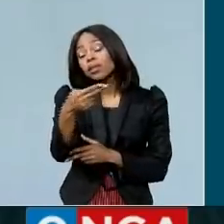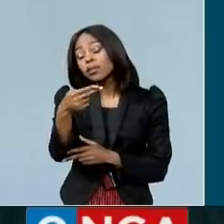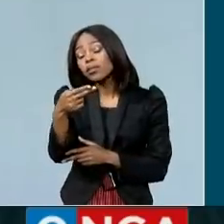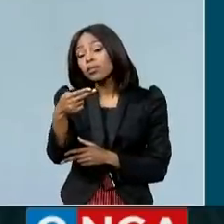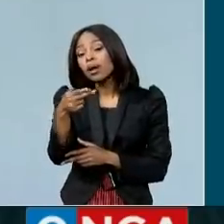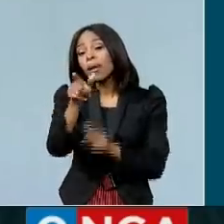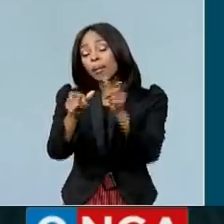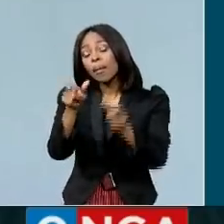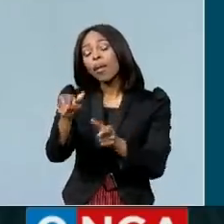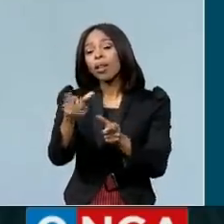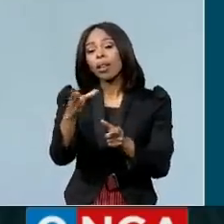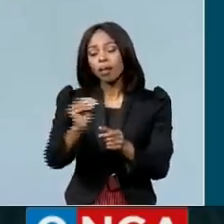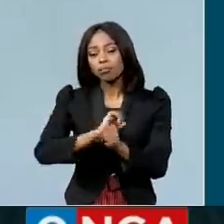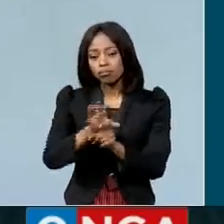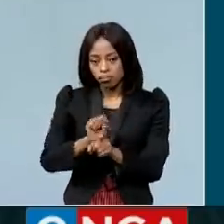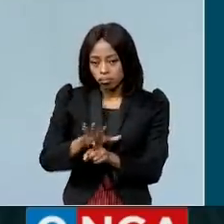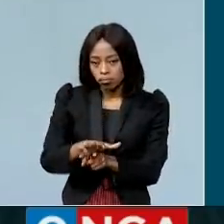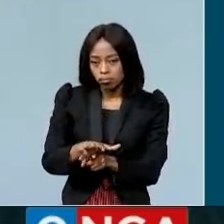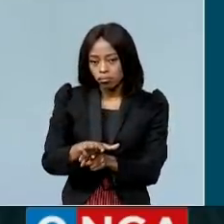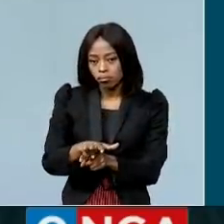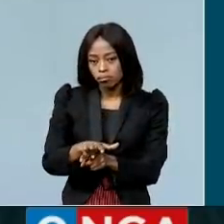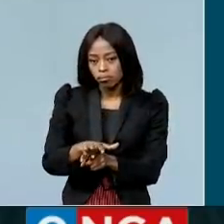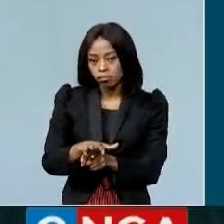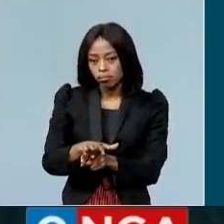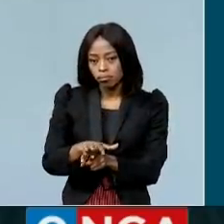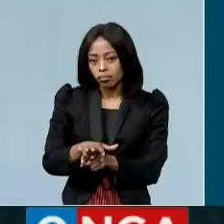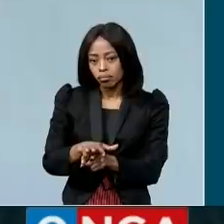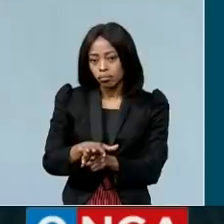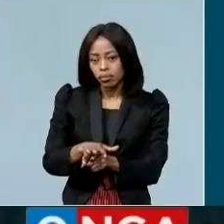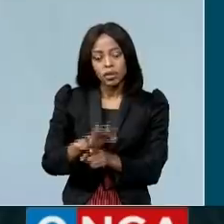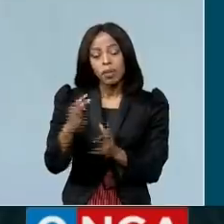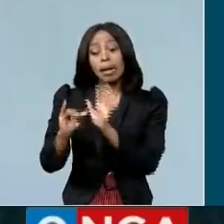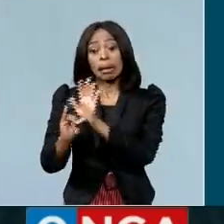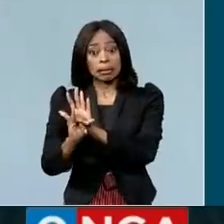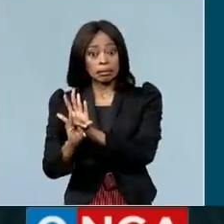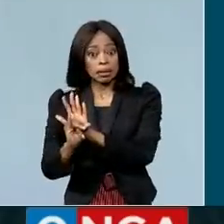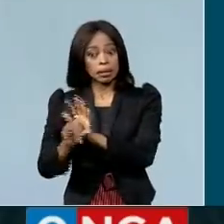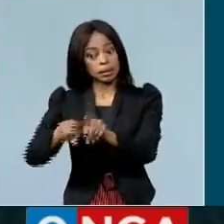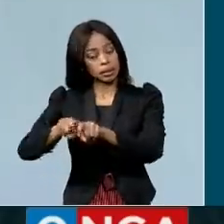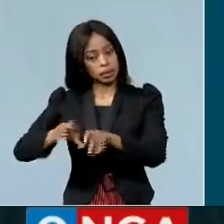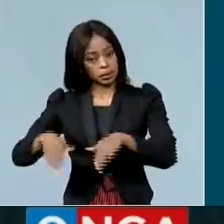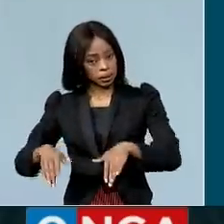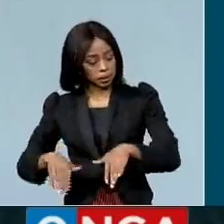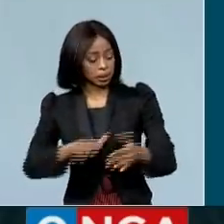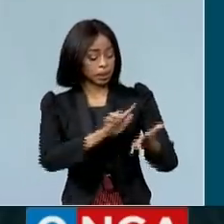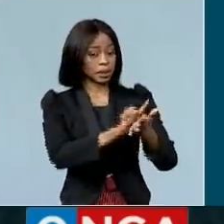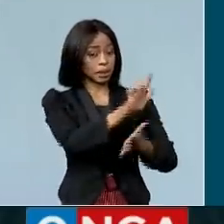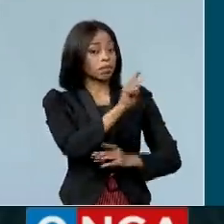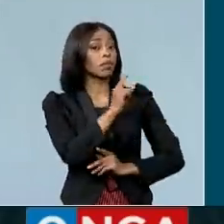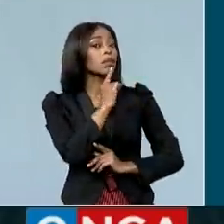active cases that are basically people who have COVID symptoms right now. At the same time, we have another number that's